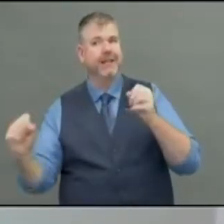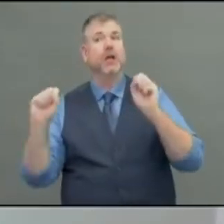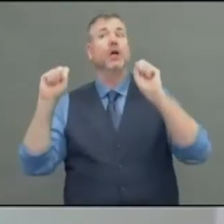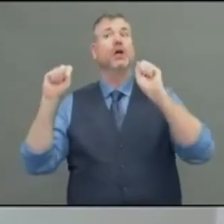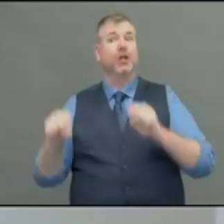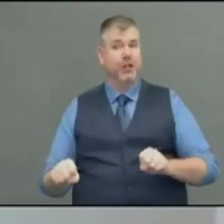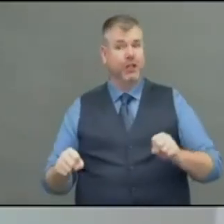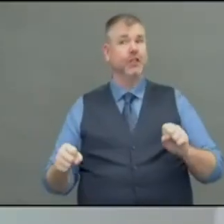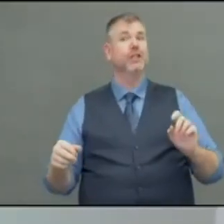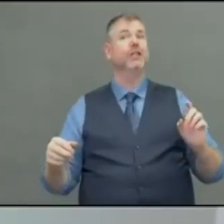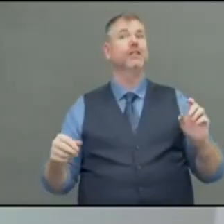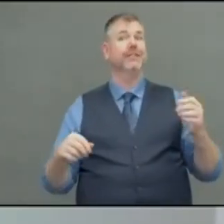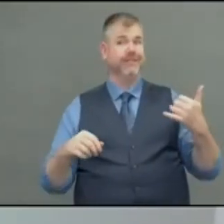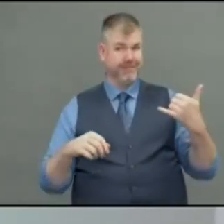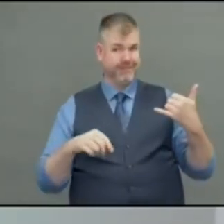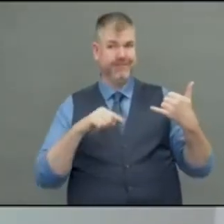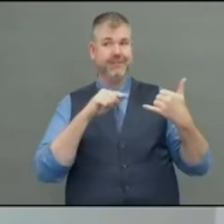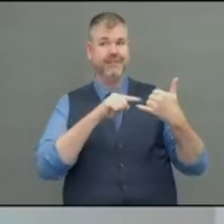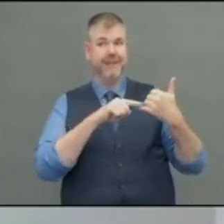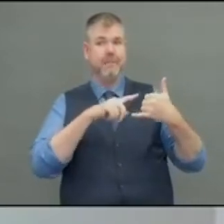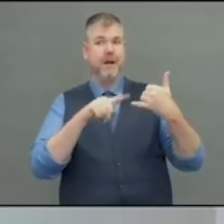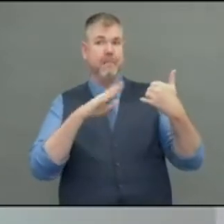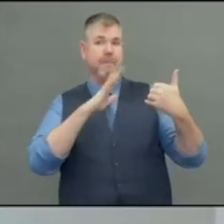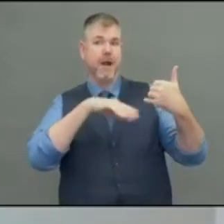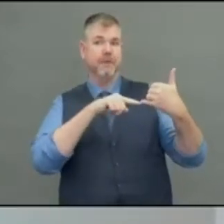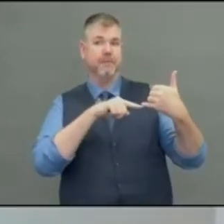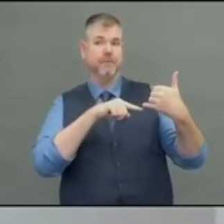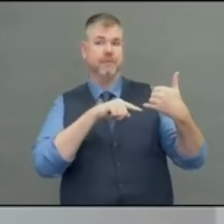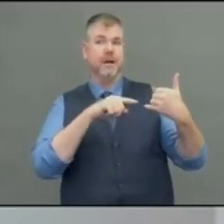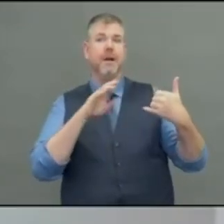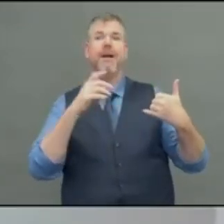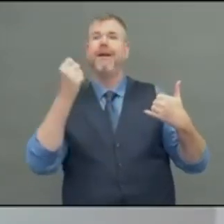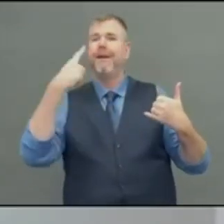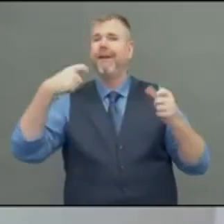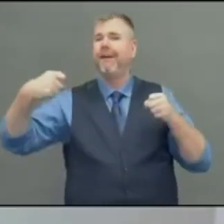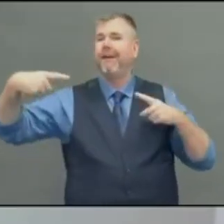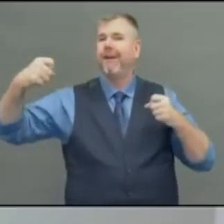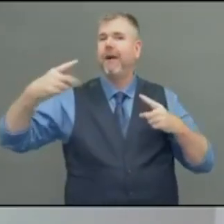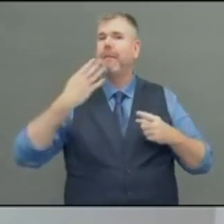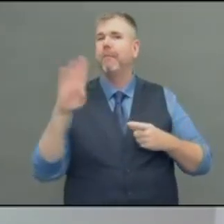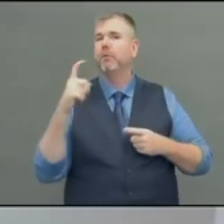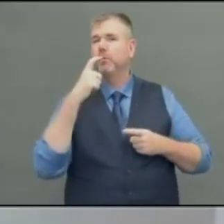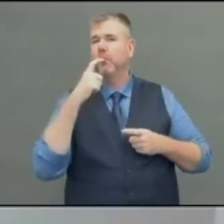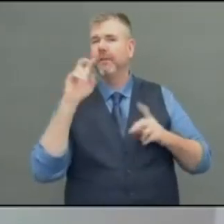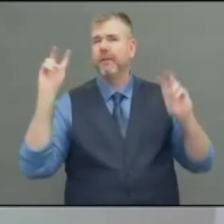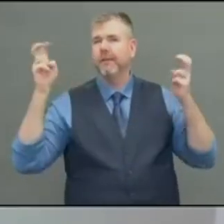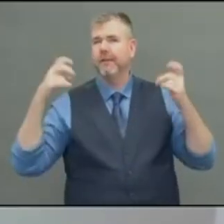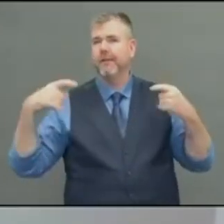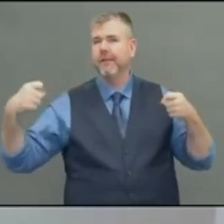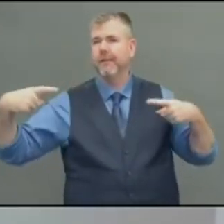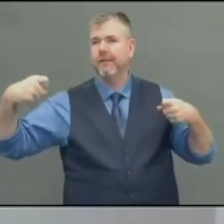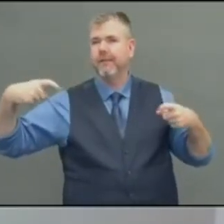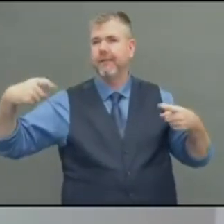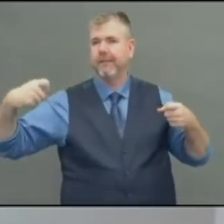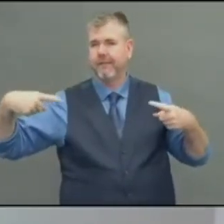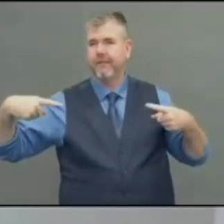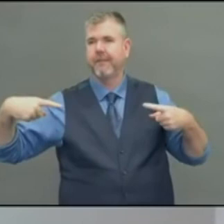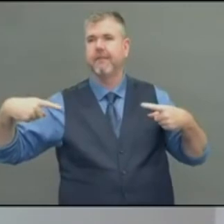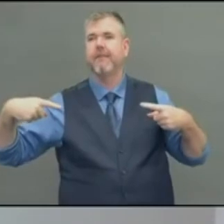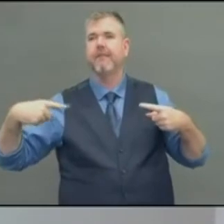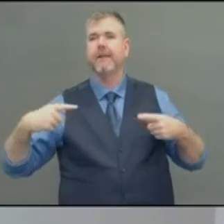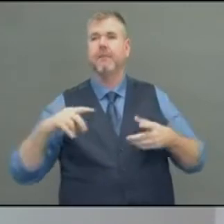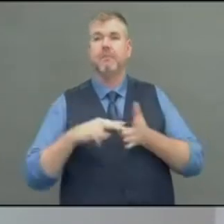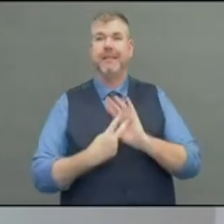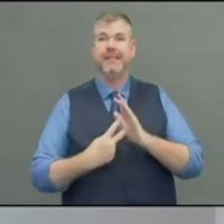it's Bluetooth compatible. So that means that your mom can connect her cell phone to this one